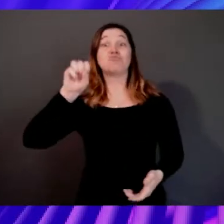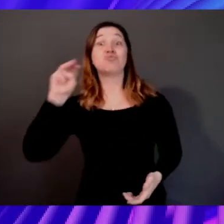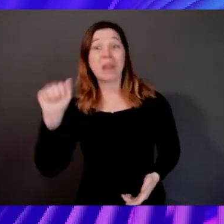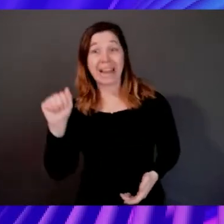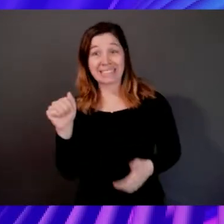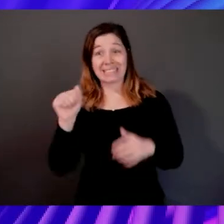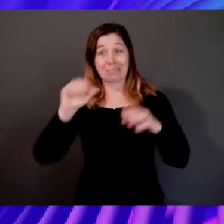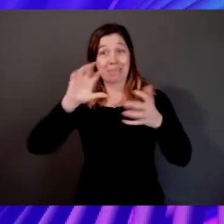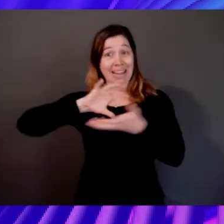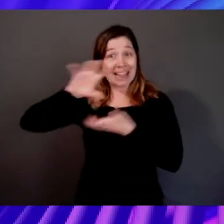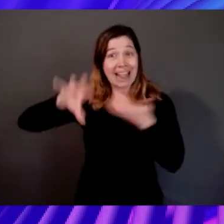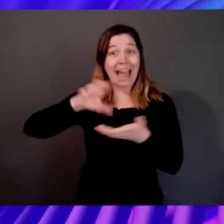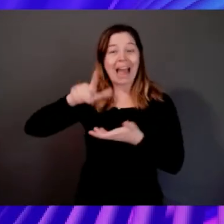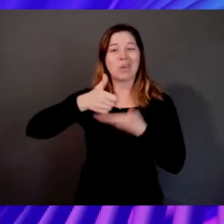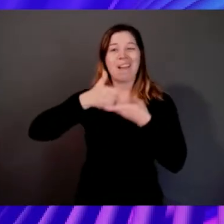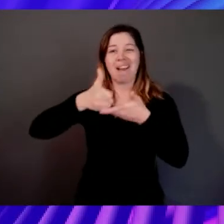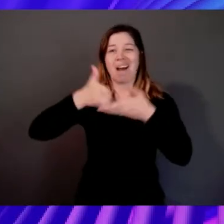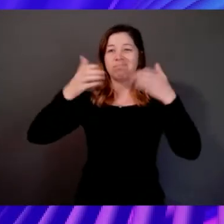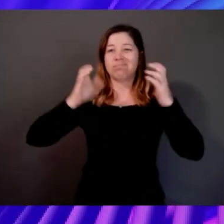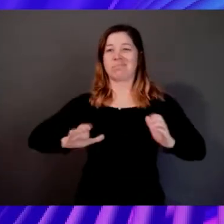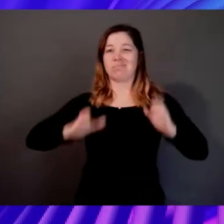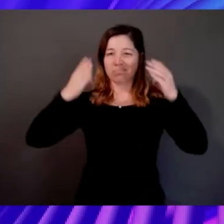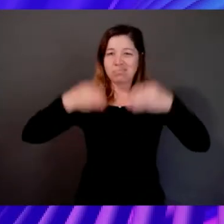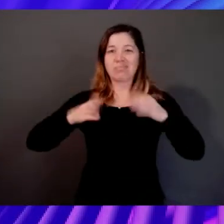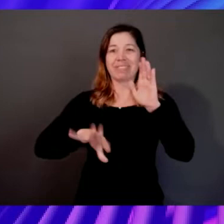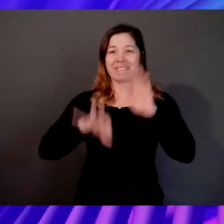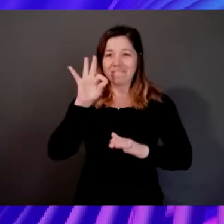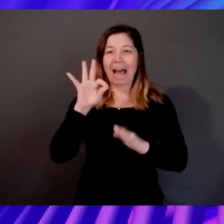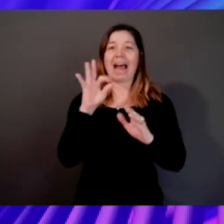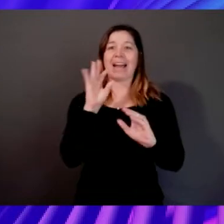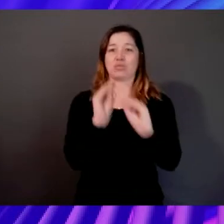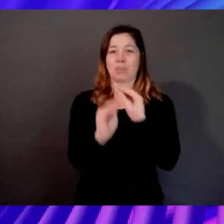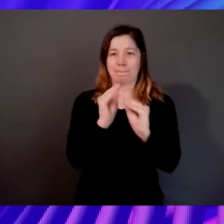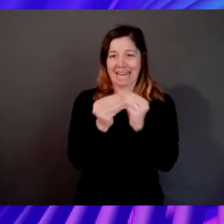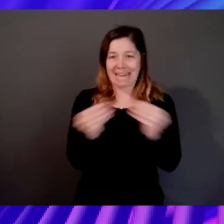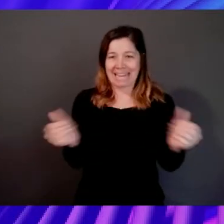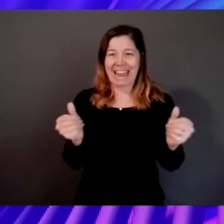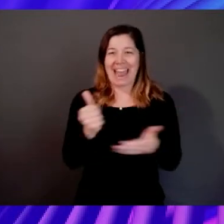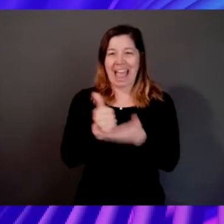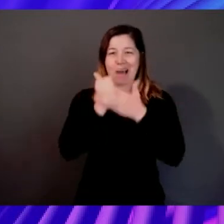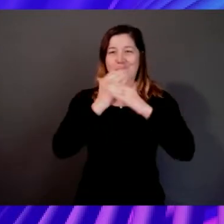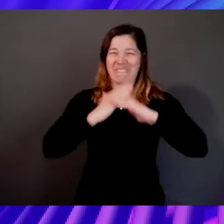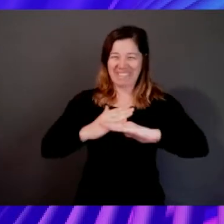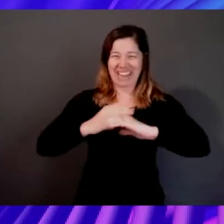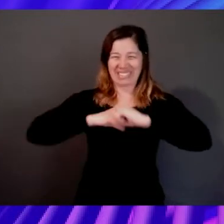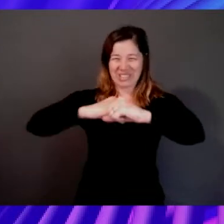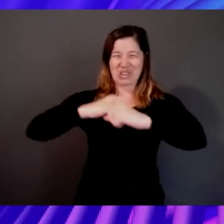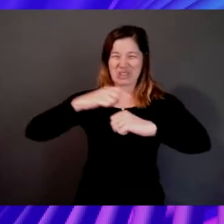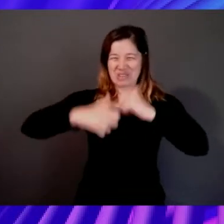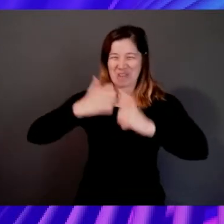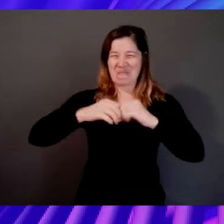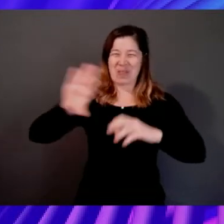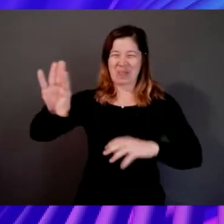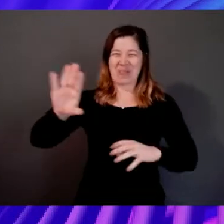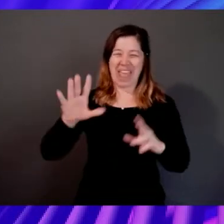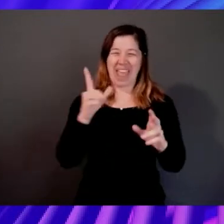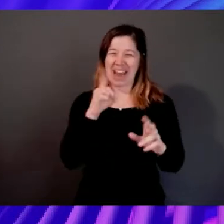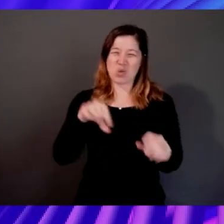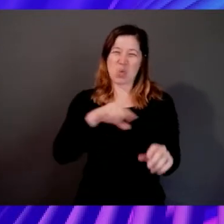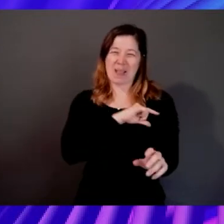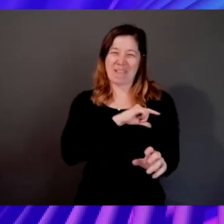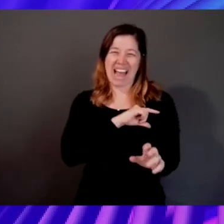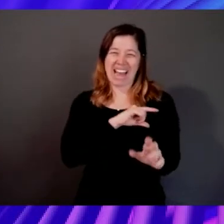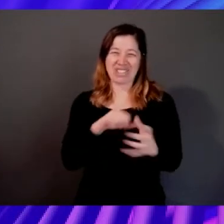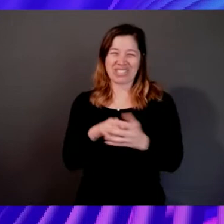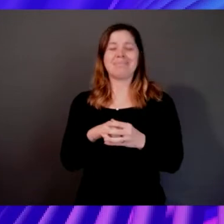customers find, remediate, and most importantly probably prevent security problems in their cloud providers. John, tell me